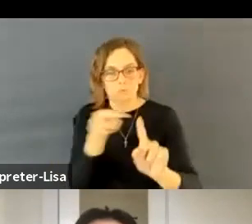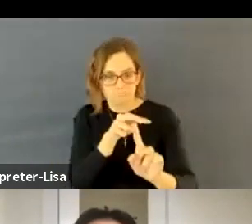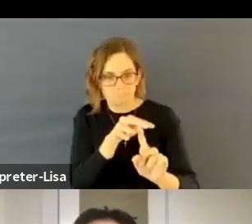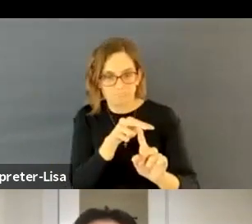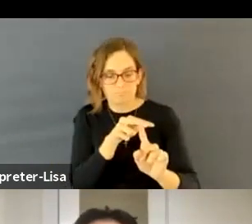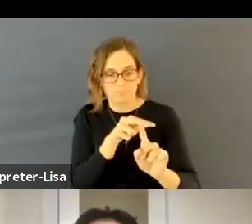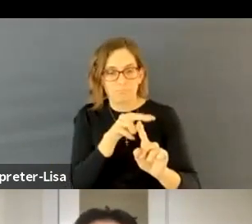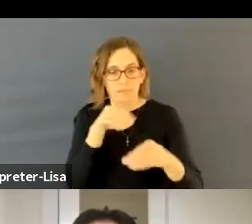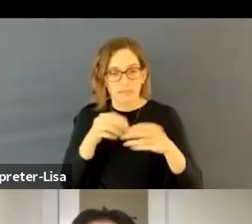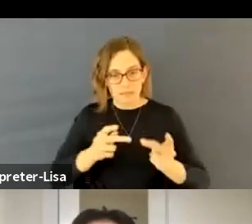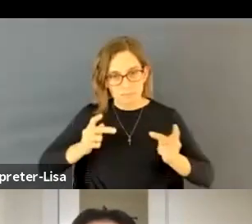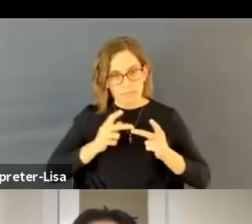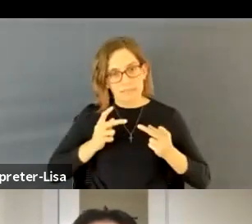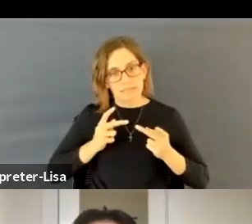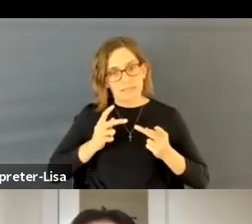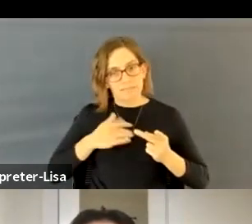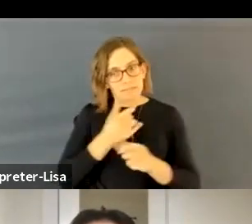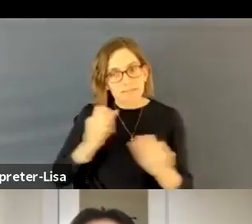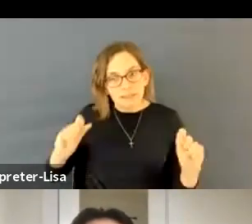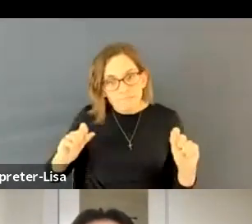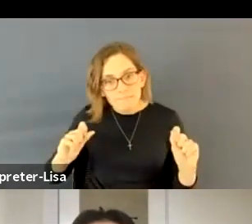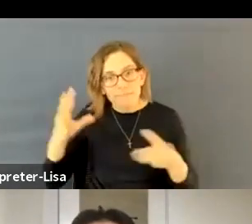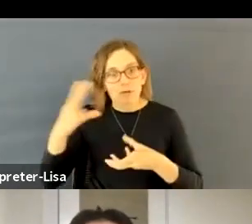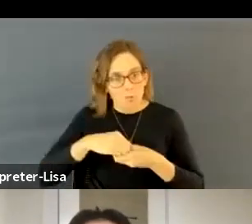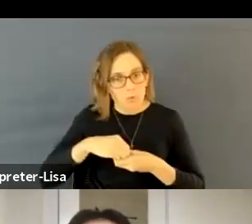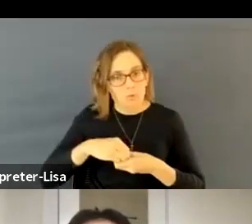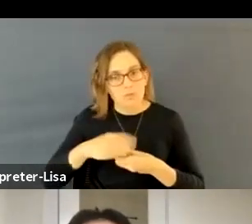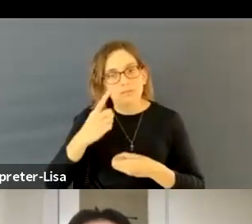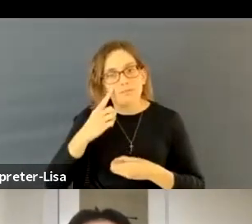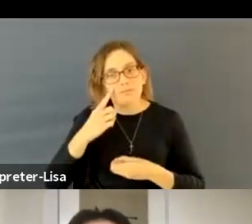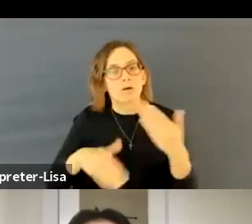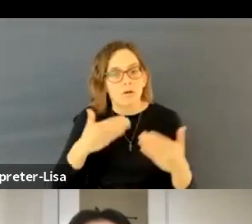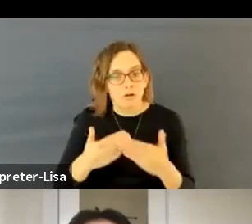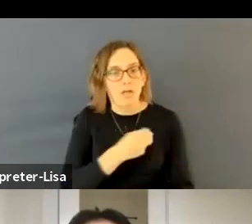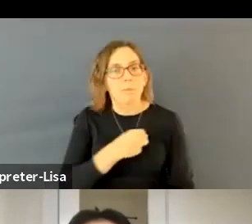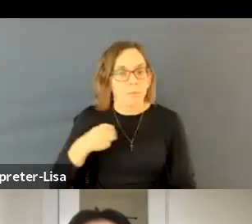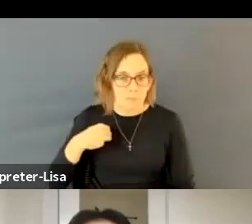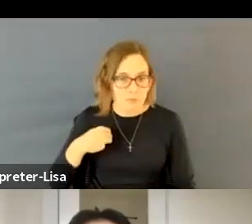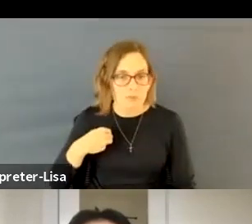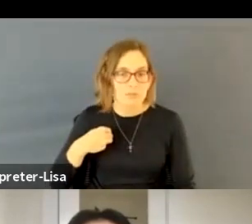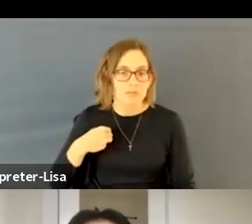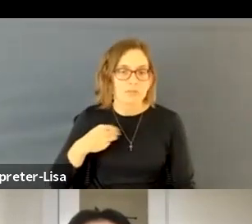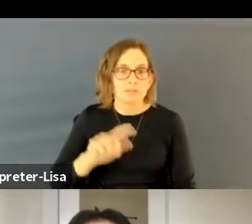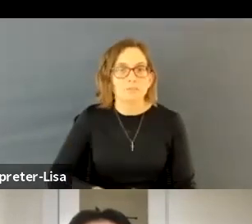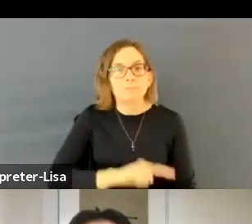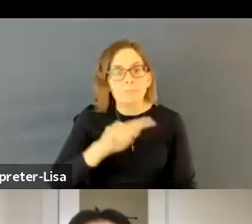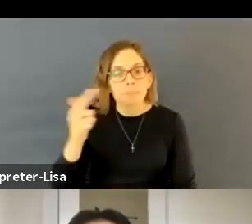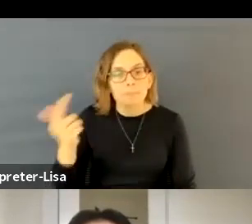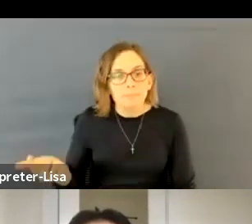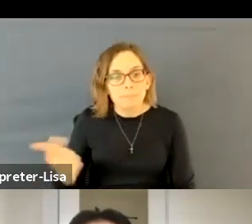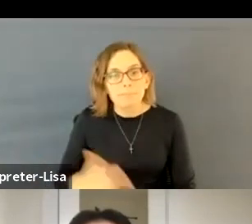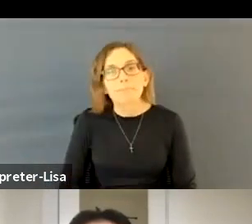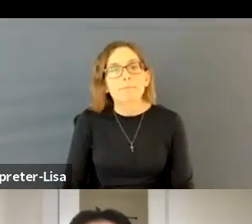a place that would be safe and inclusive for all members. So I will pass on to